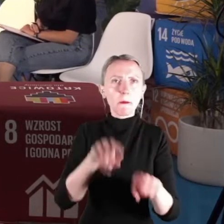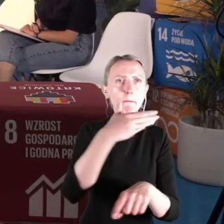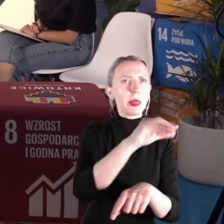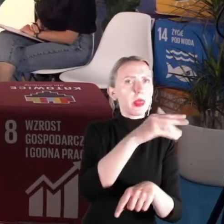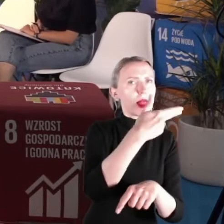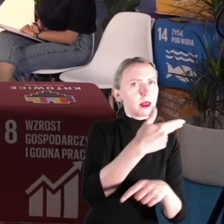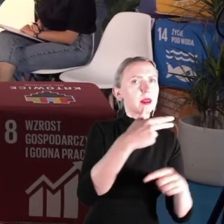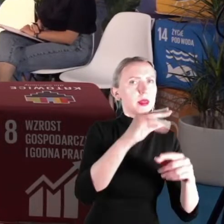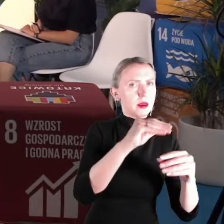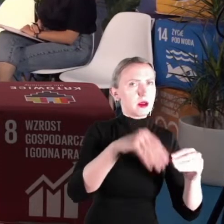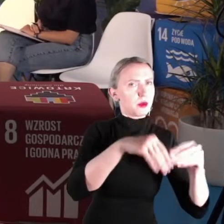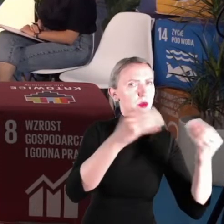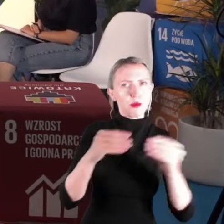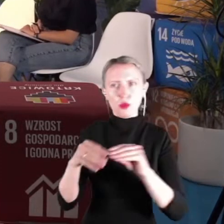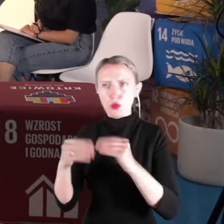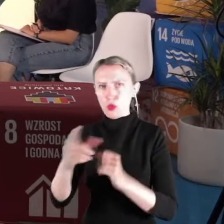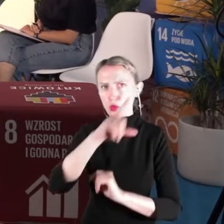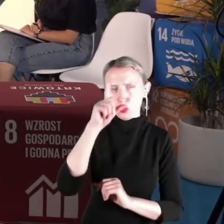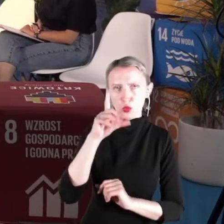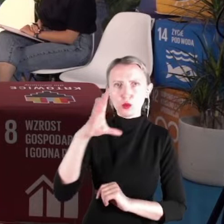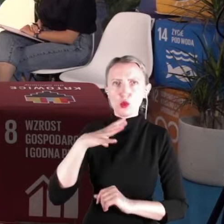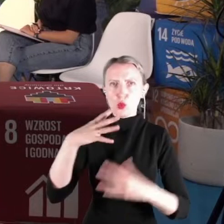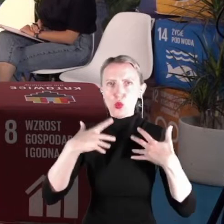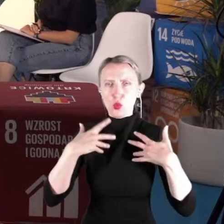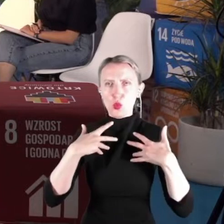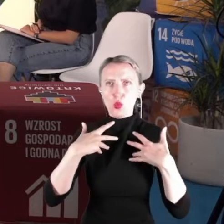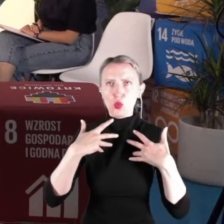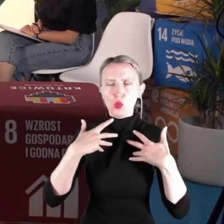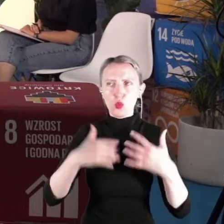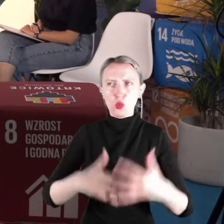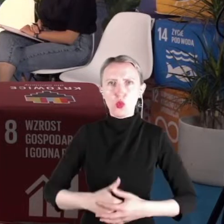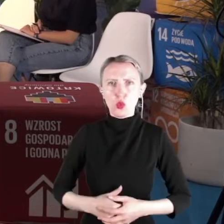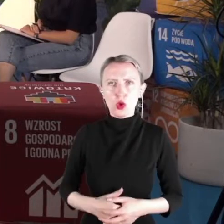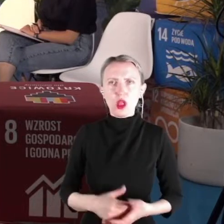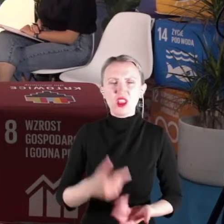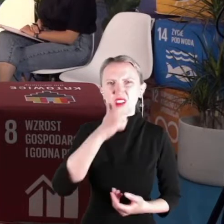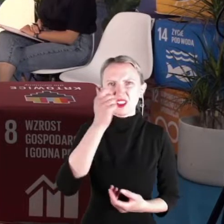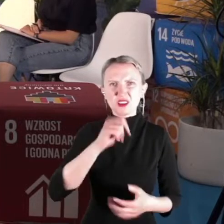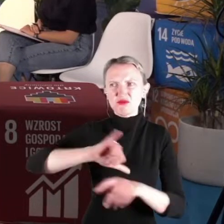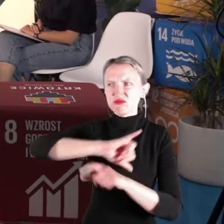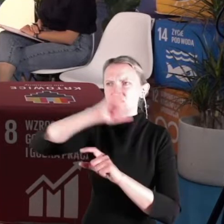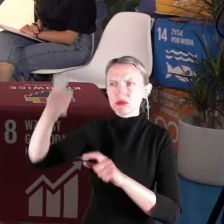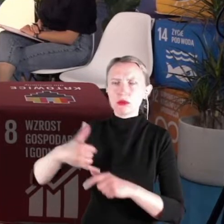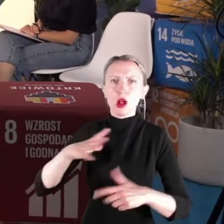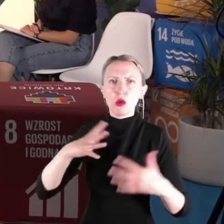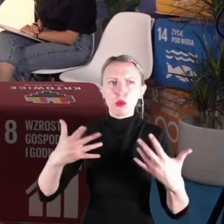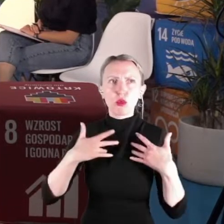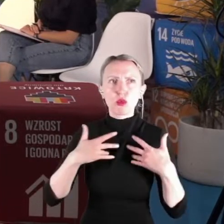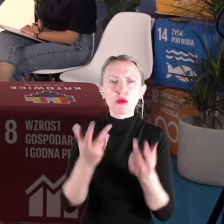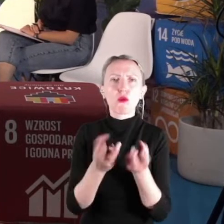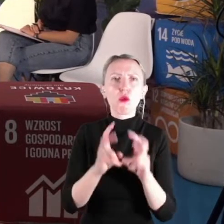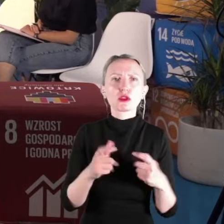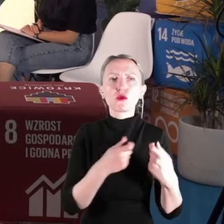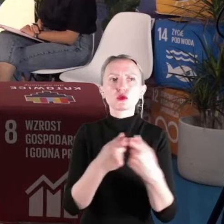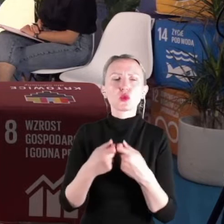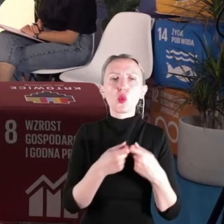related to the life around the garbage, the community managed to develop a grid of streets, schools, and a solidarity community organization, uniting